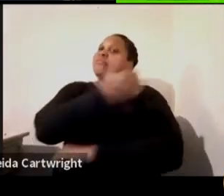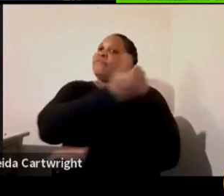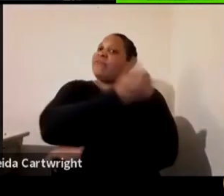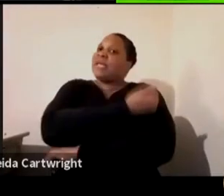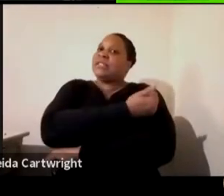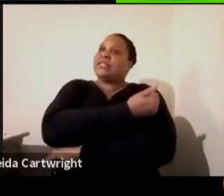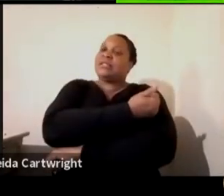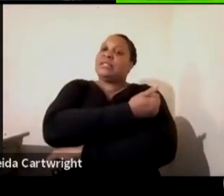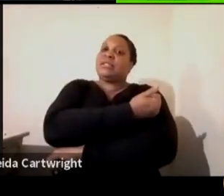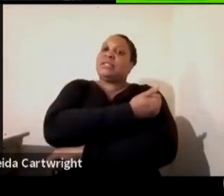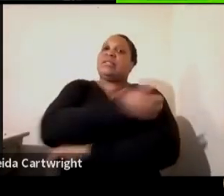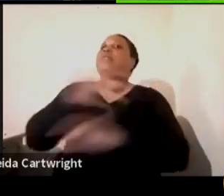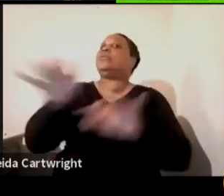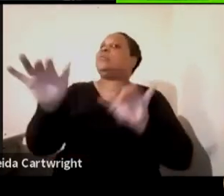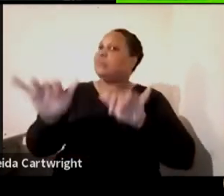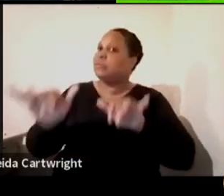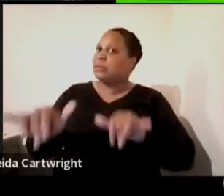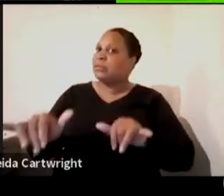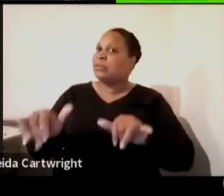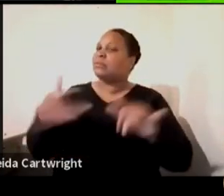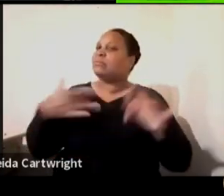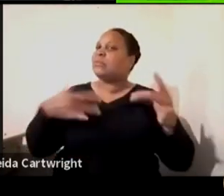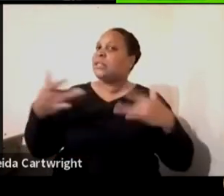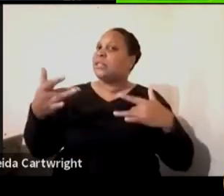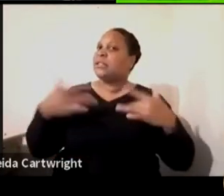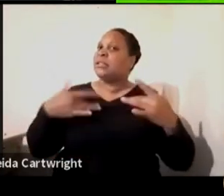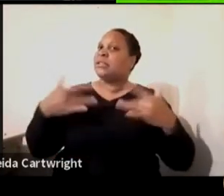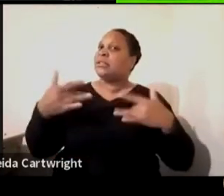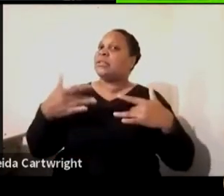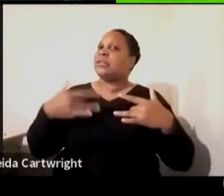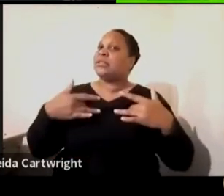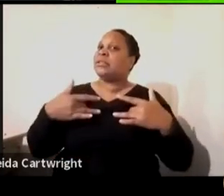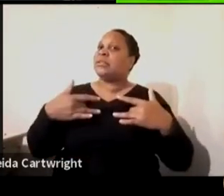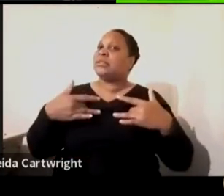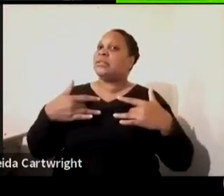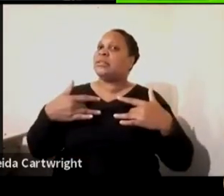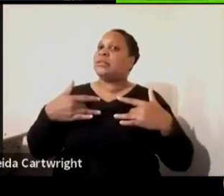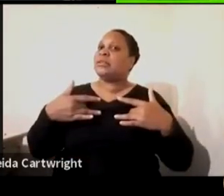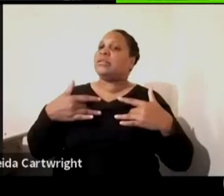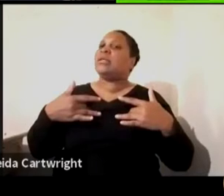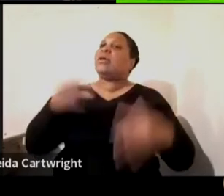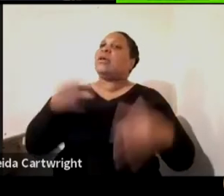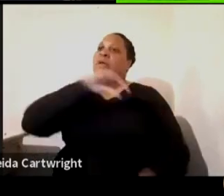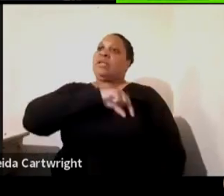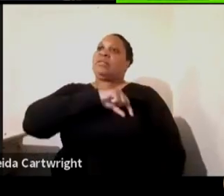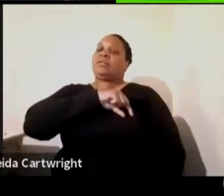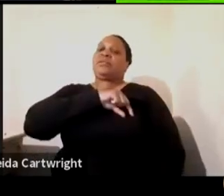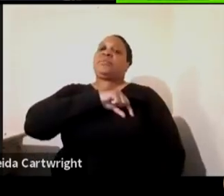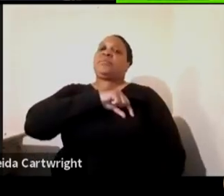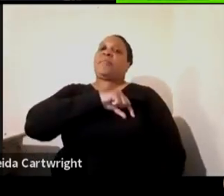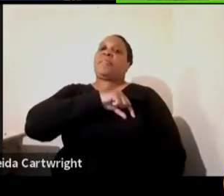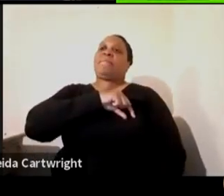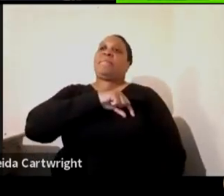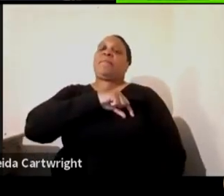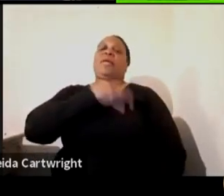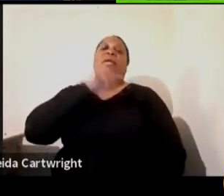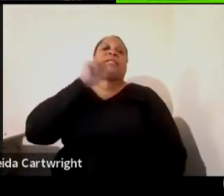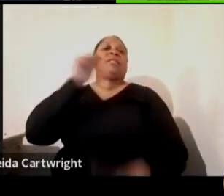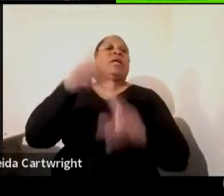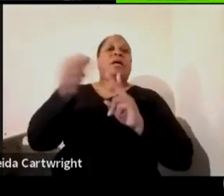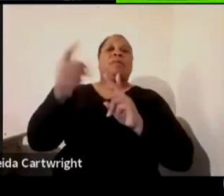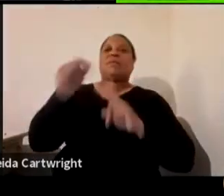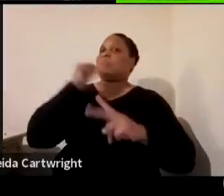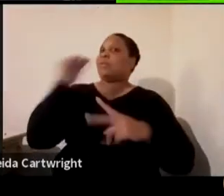that would still be considered valid. It's not optimal, but we wouldn't be